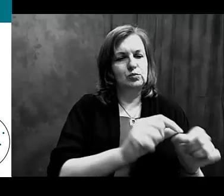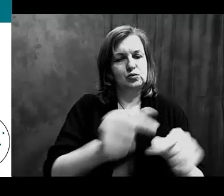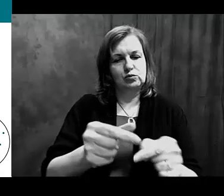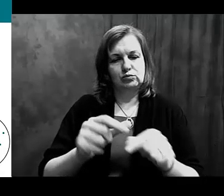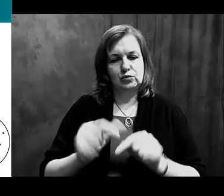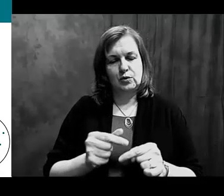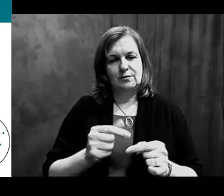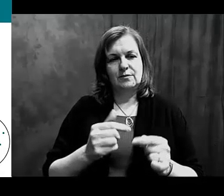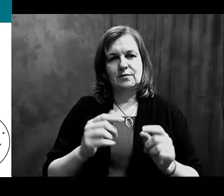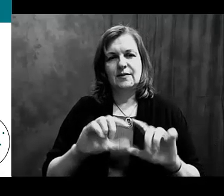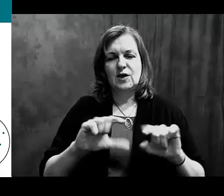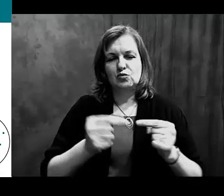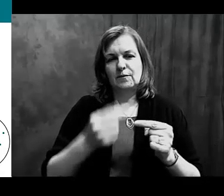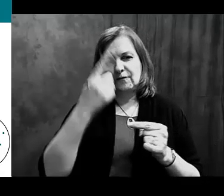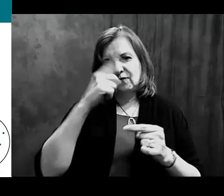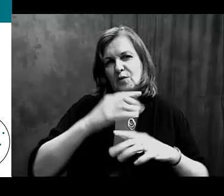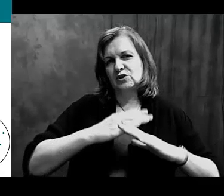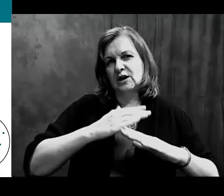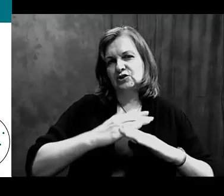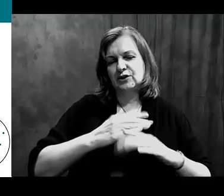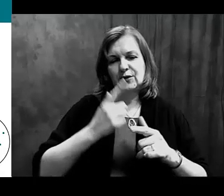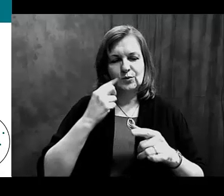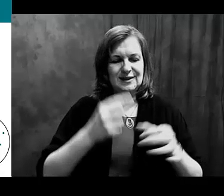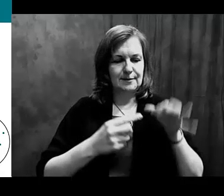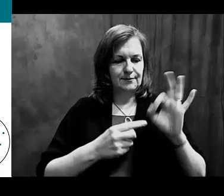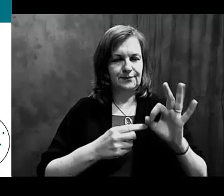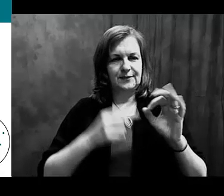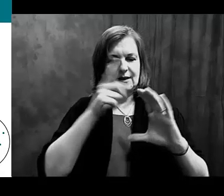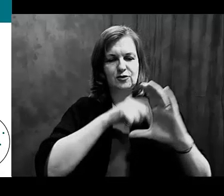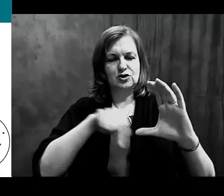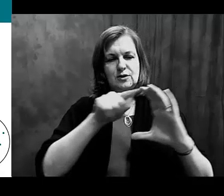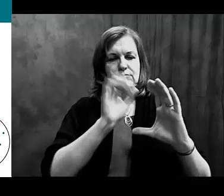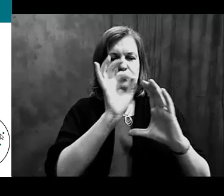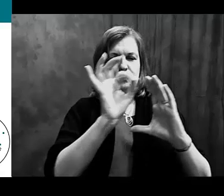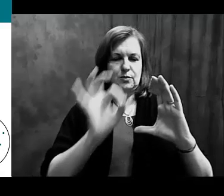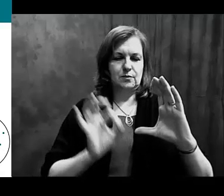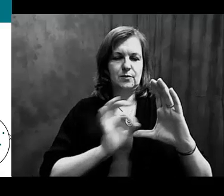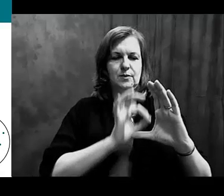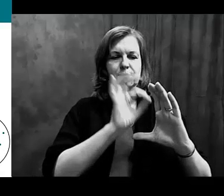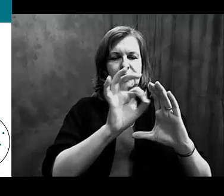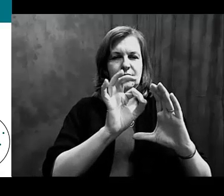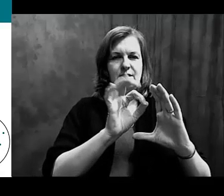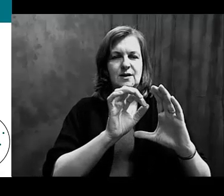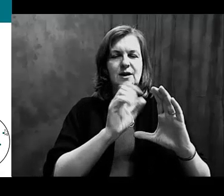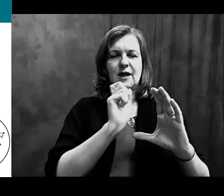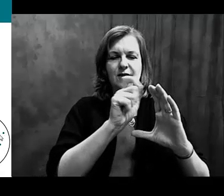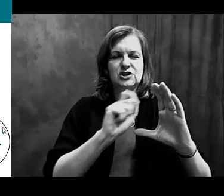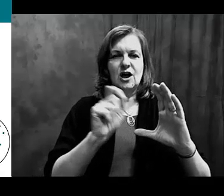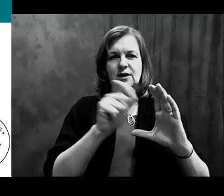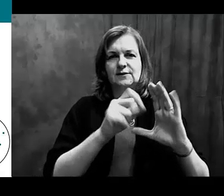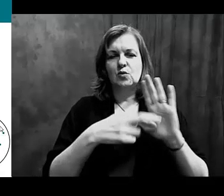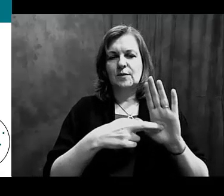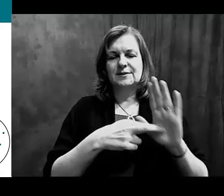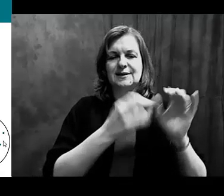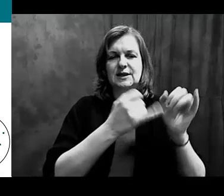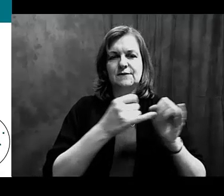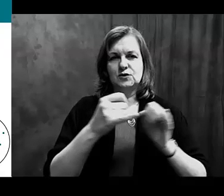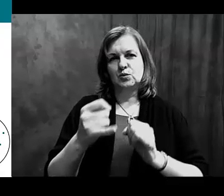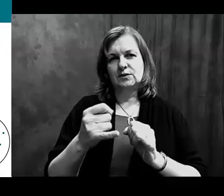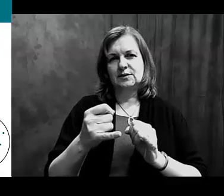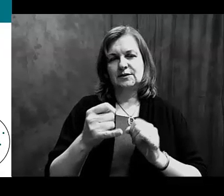kind of group together, often for protection. And so we get these sort of patches, like I have here with my starfish, the